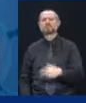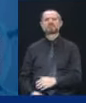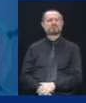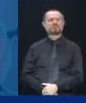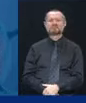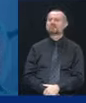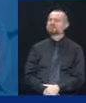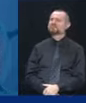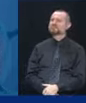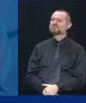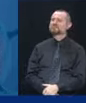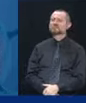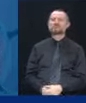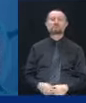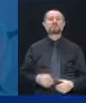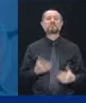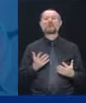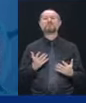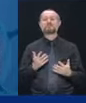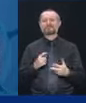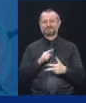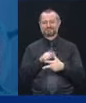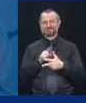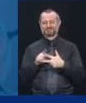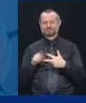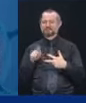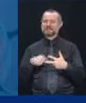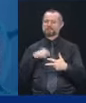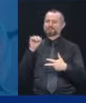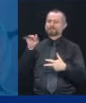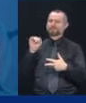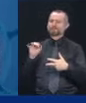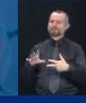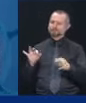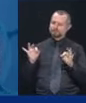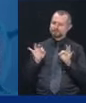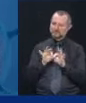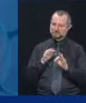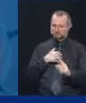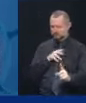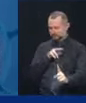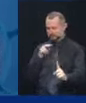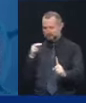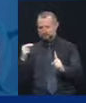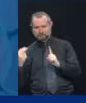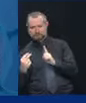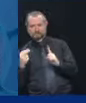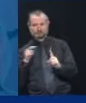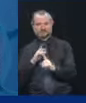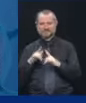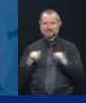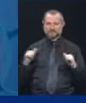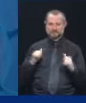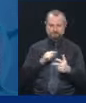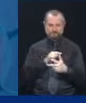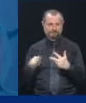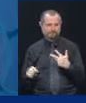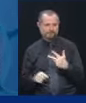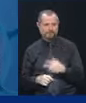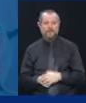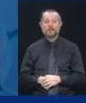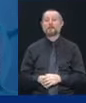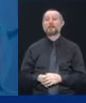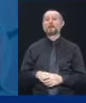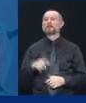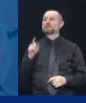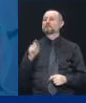have to walk and chew gum at the same time. Government has to operate on multiple levels now, and it has to operate well and